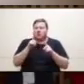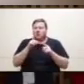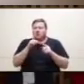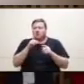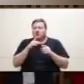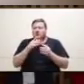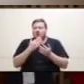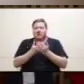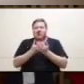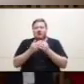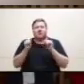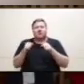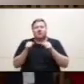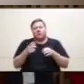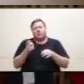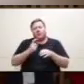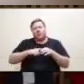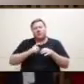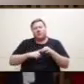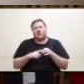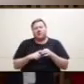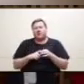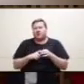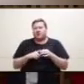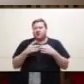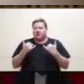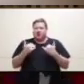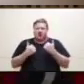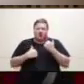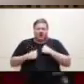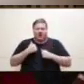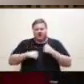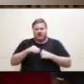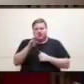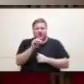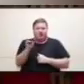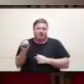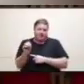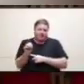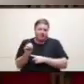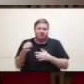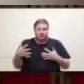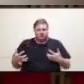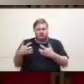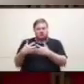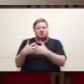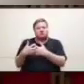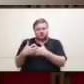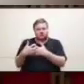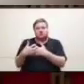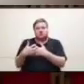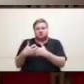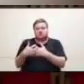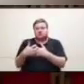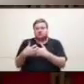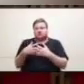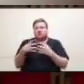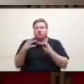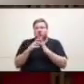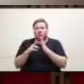that the qualification, the current acting MM is compliant with the